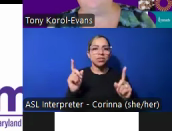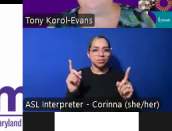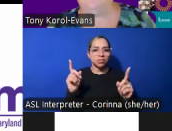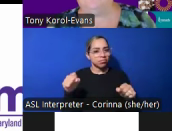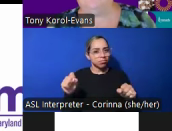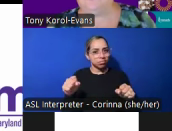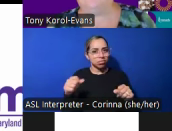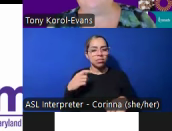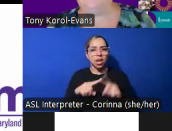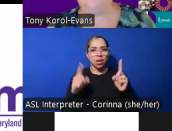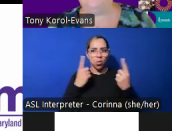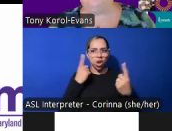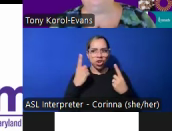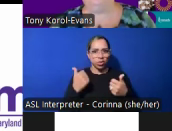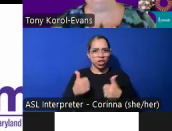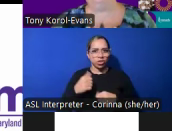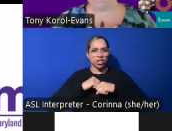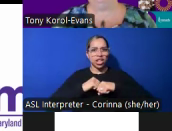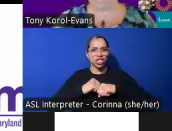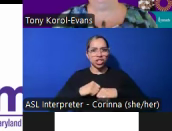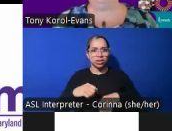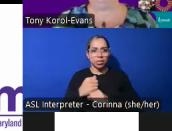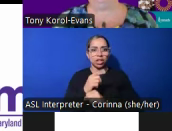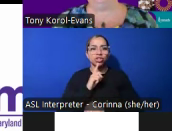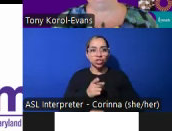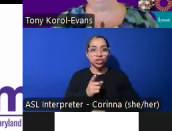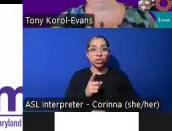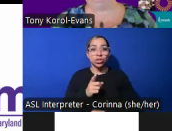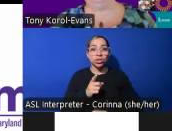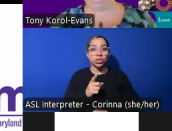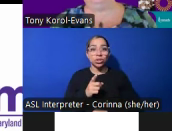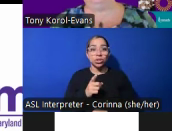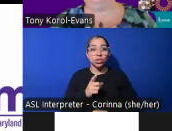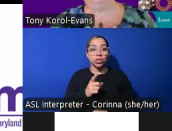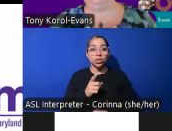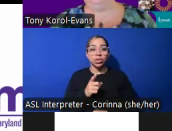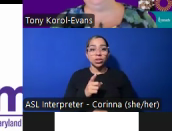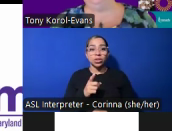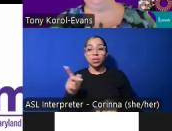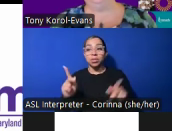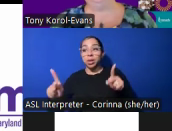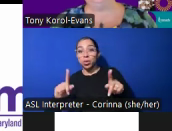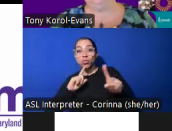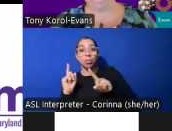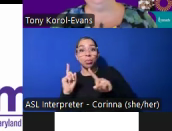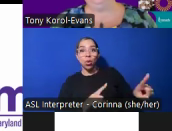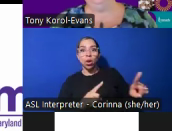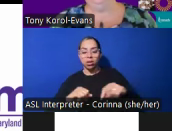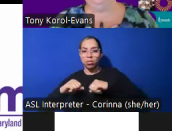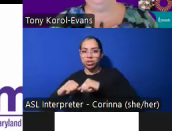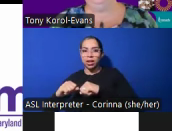sure attached so that those who report are protected, even anonymized. Yeah.